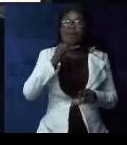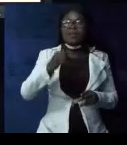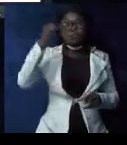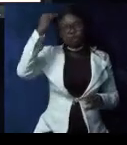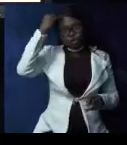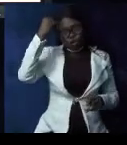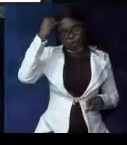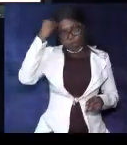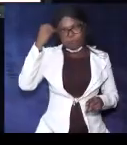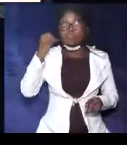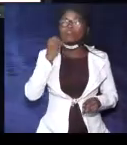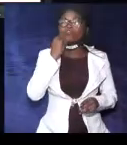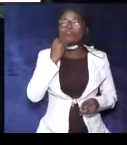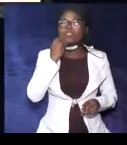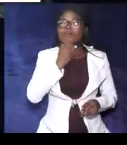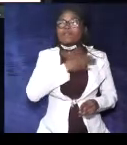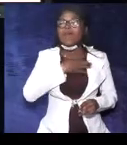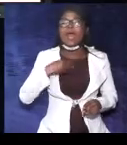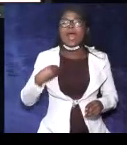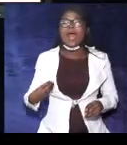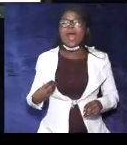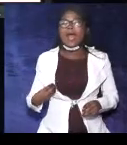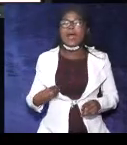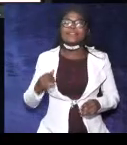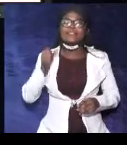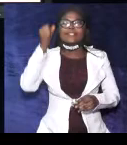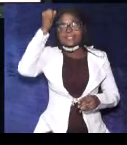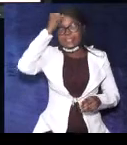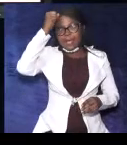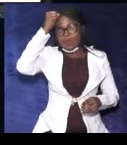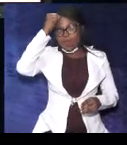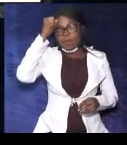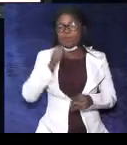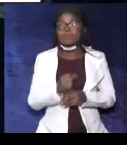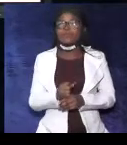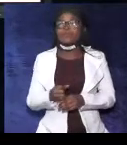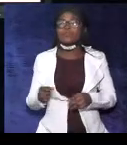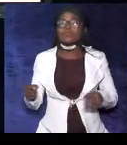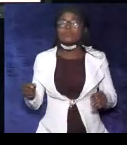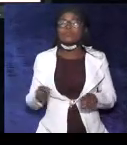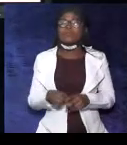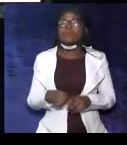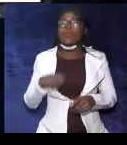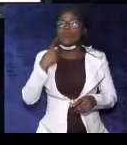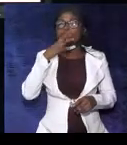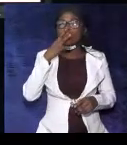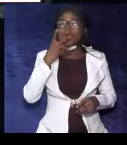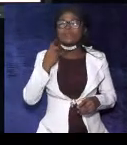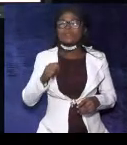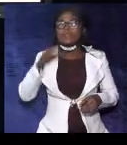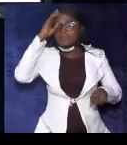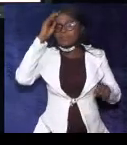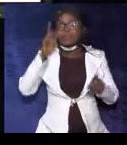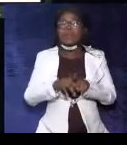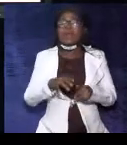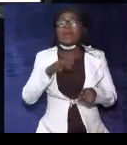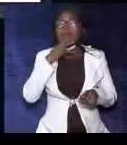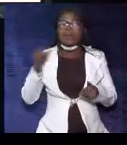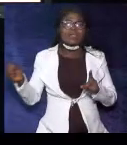are John, Joseph, and Samuel. So, who was the brother that